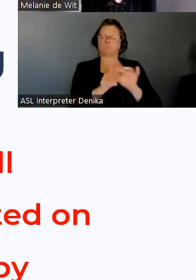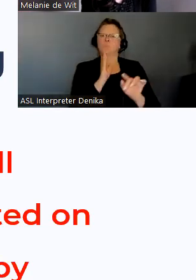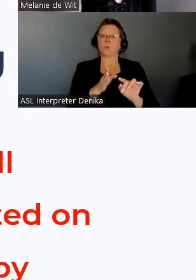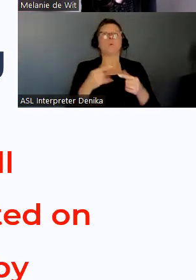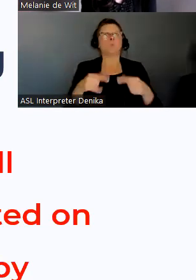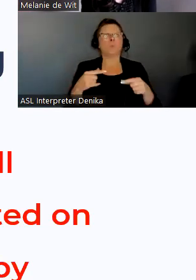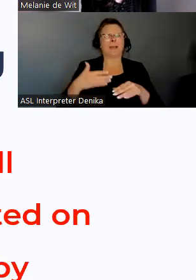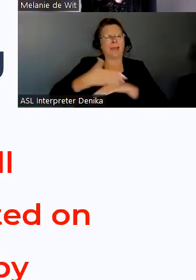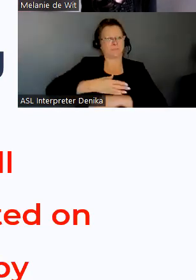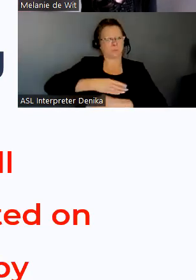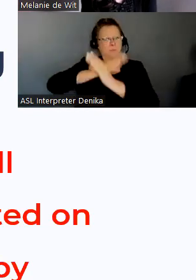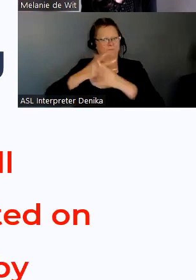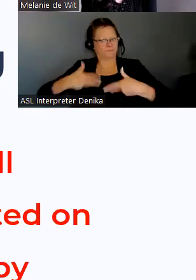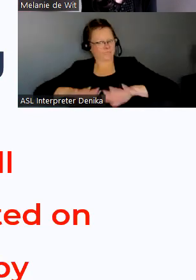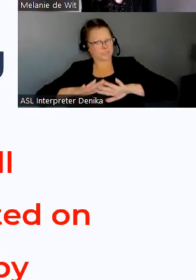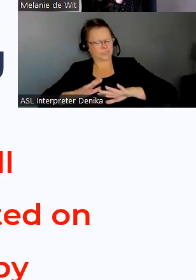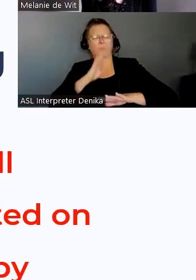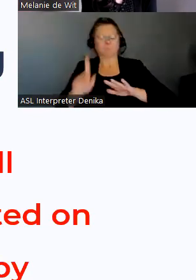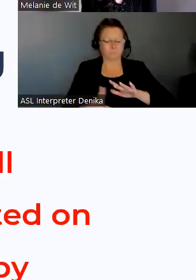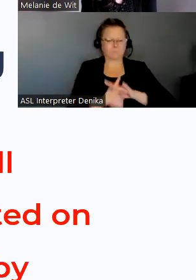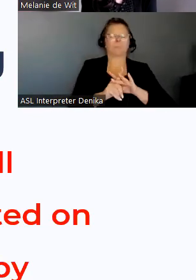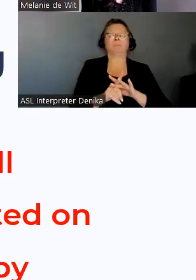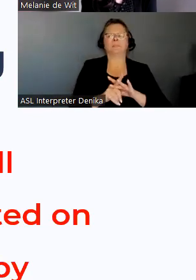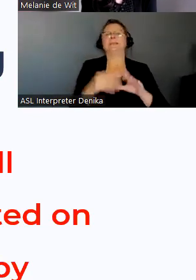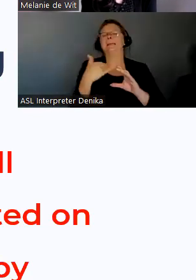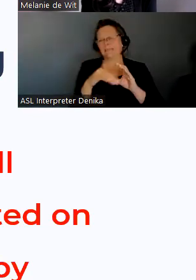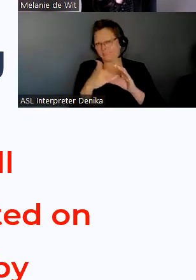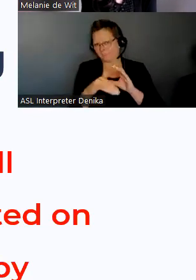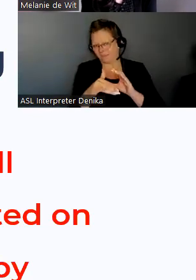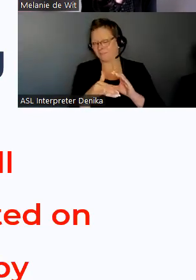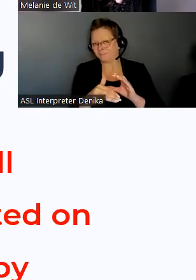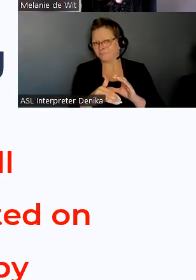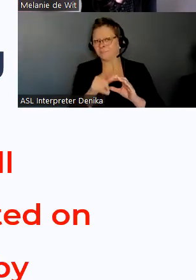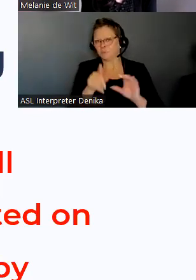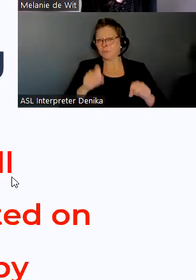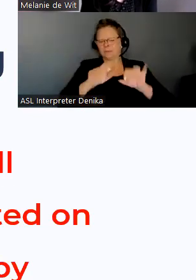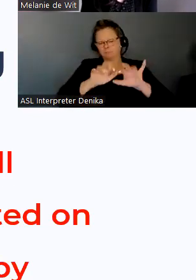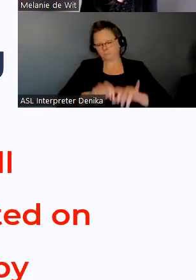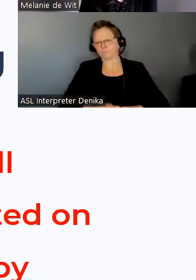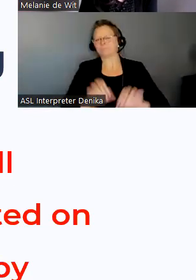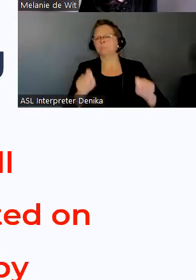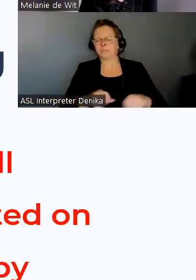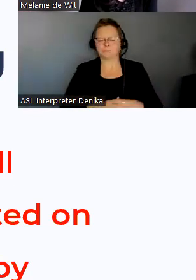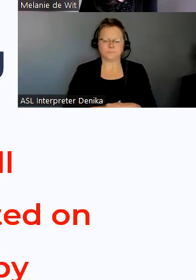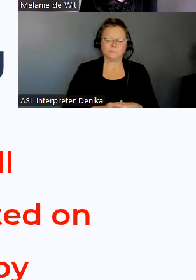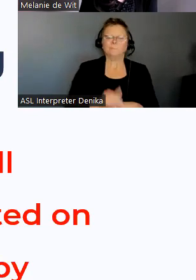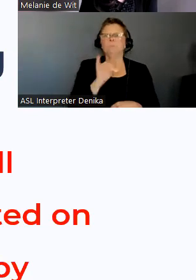survey link in an email that you'll receive with the link to the recording as well.